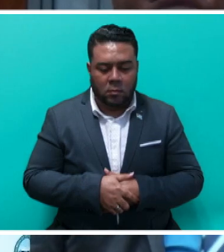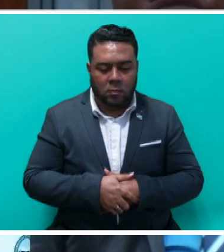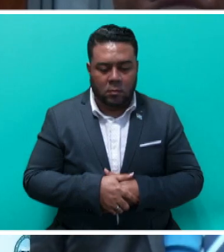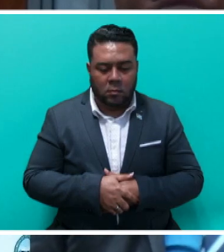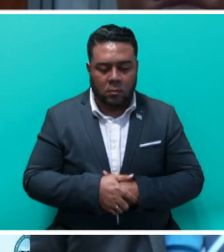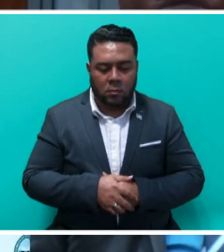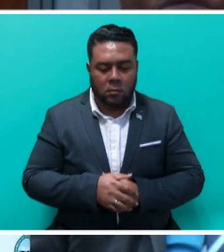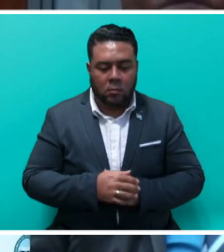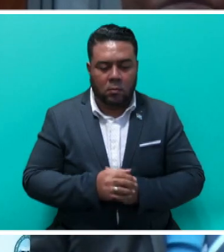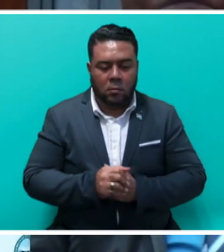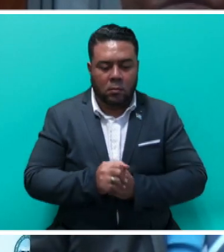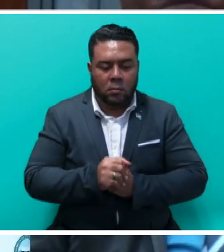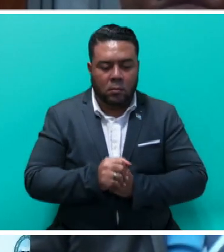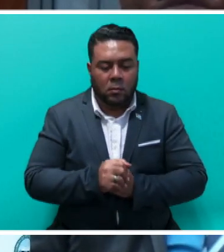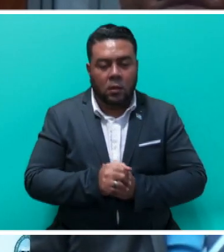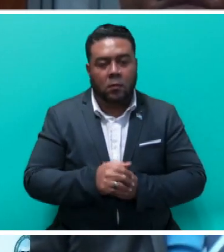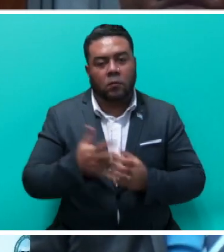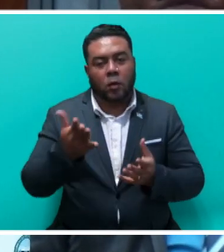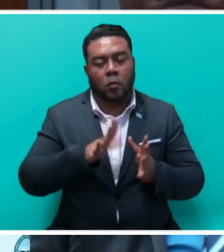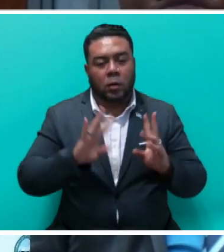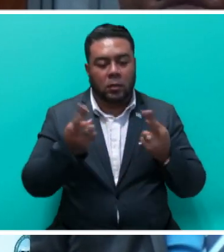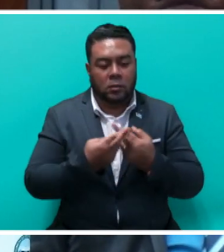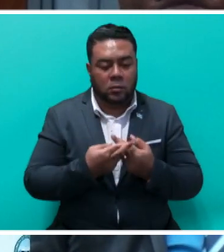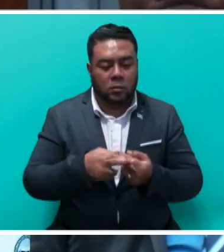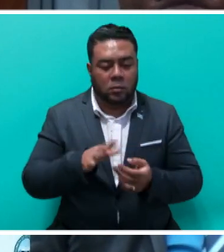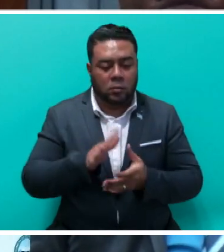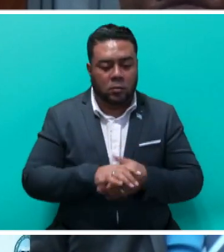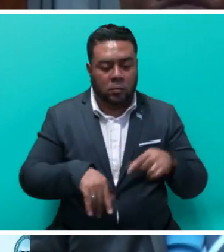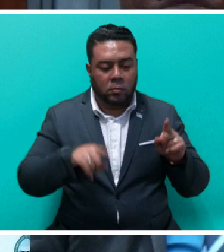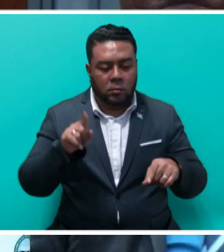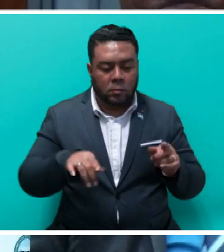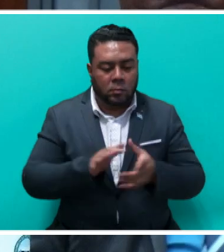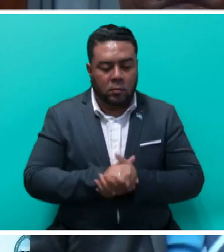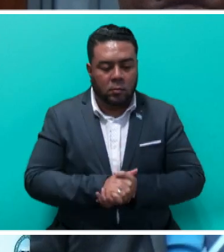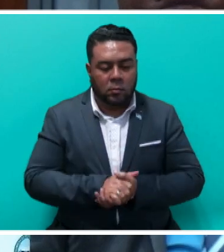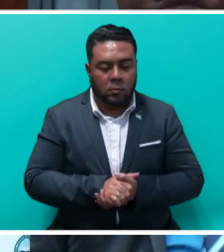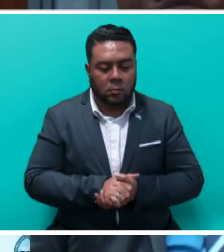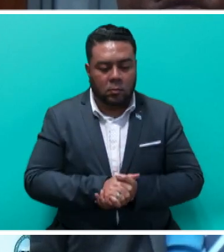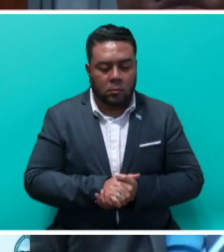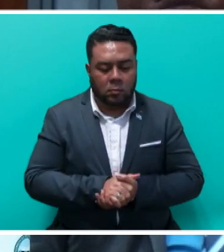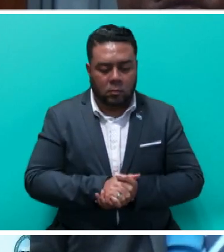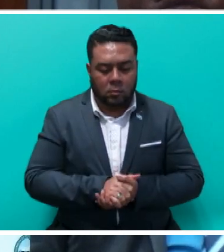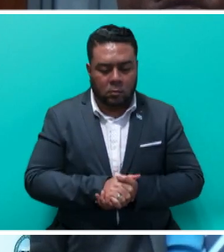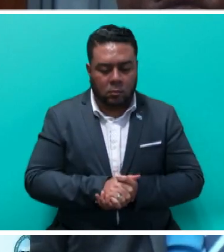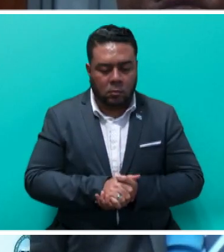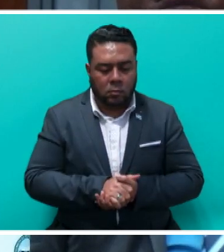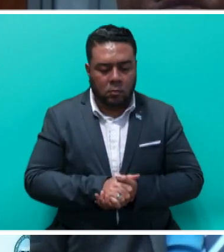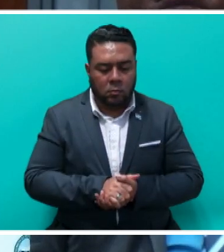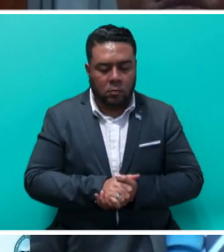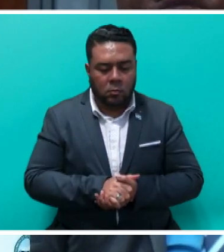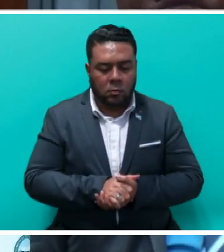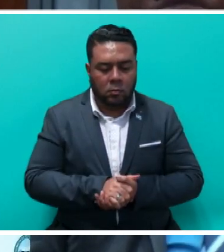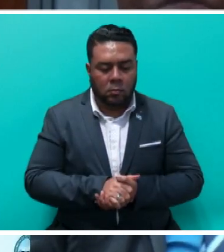face genuine challenges related to the existing infrastructure, limited parking spaces, narrow roads,